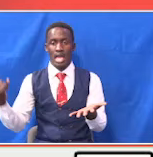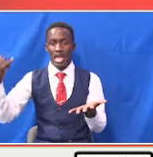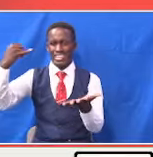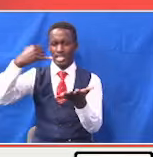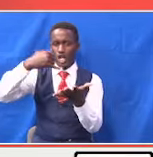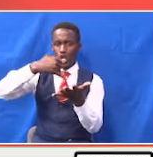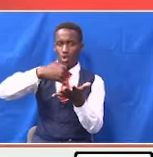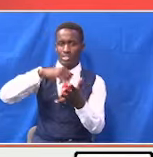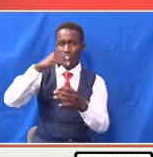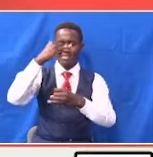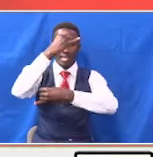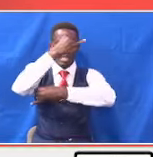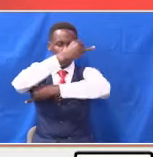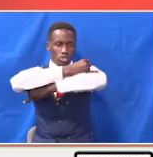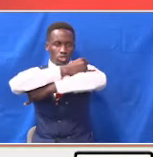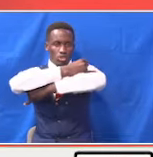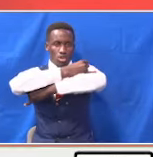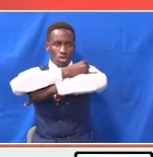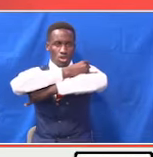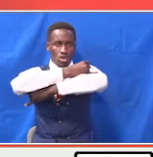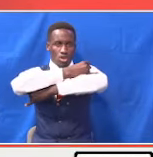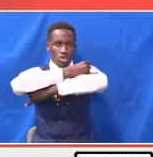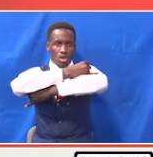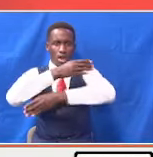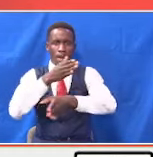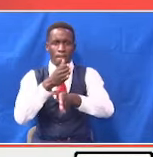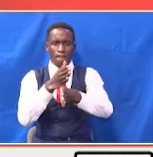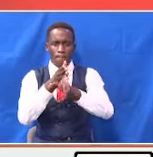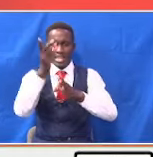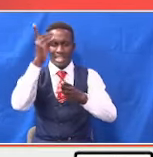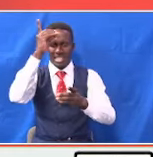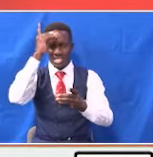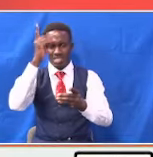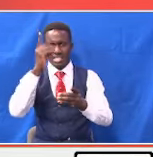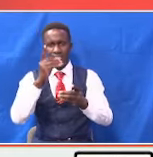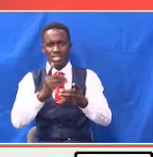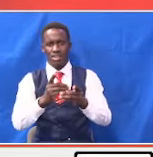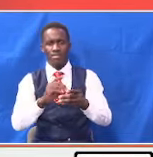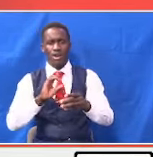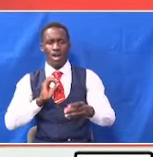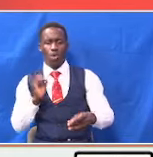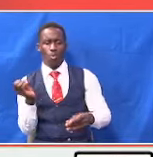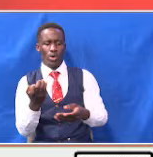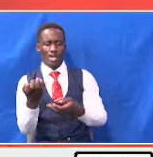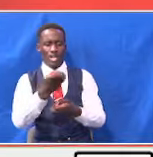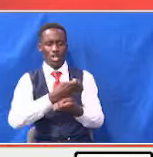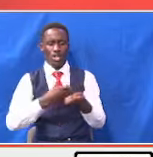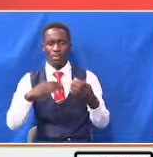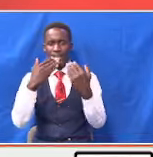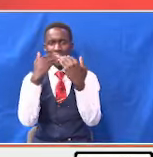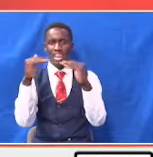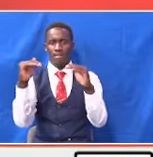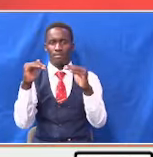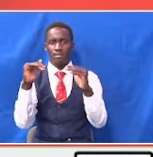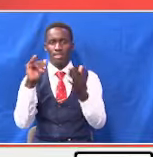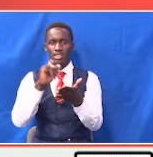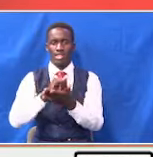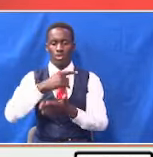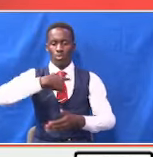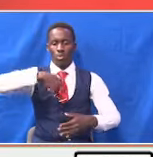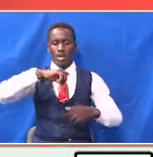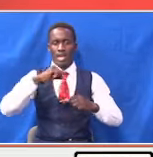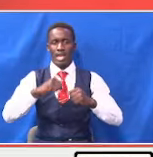institution. The main determinant of our economic level is we are able